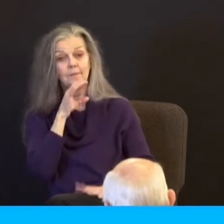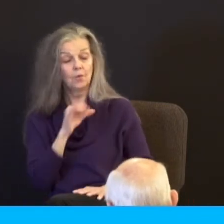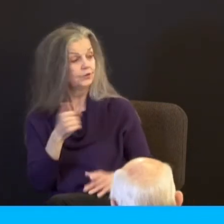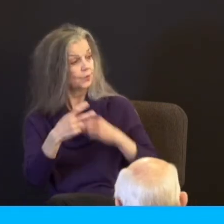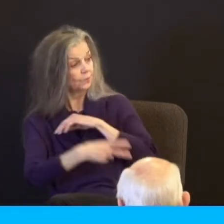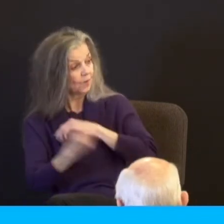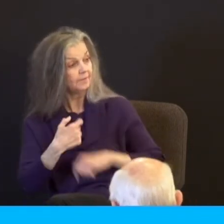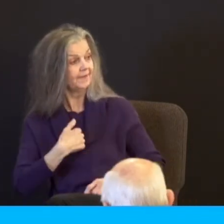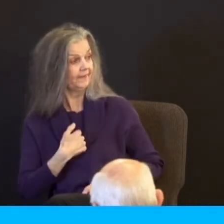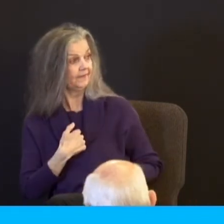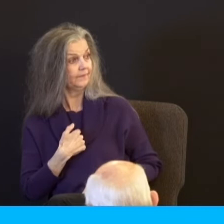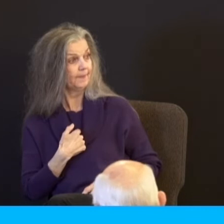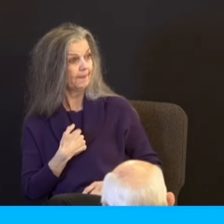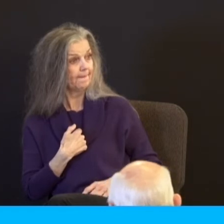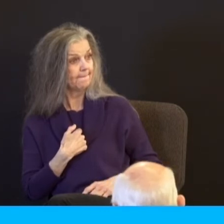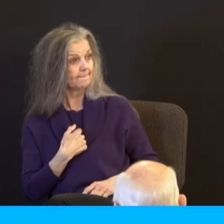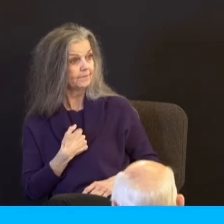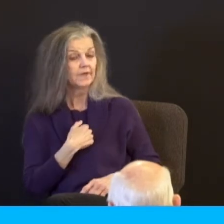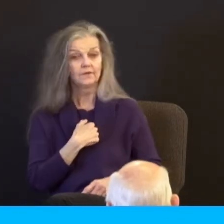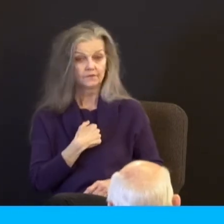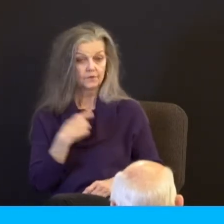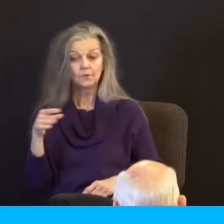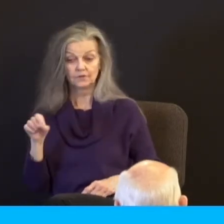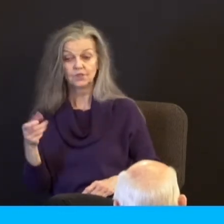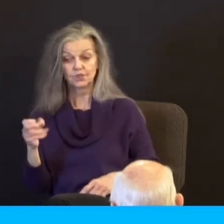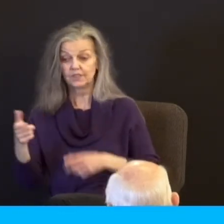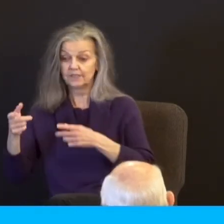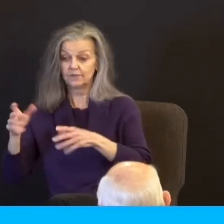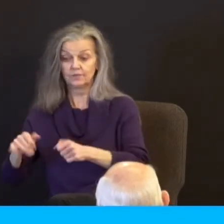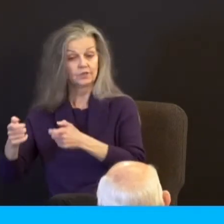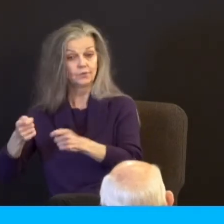these legitimate things. And so she took it into her own hands.